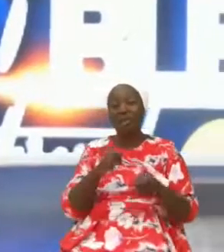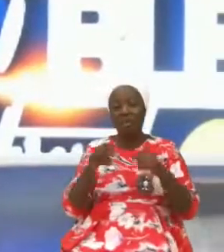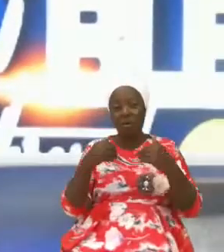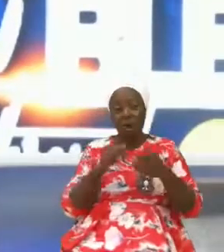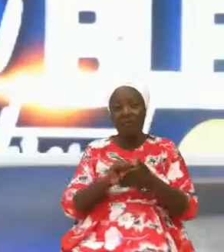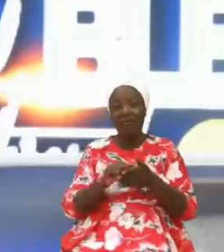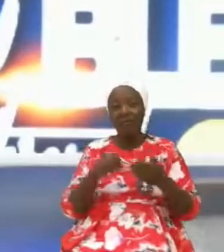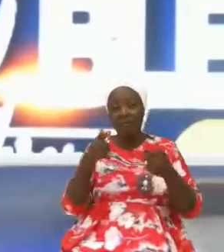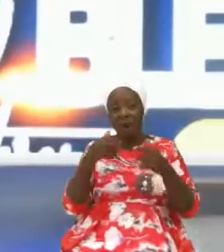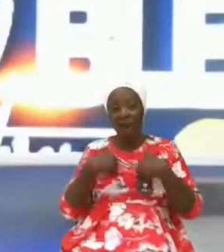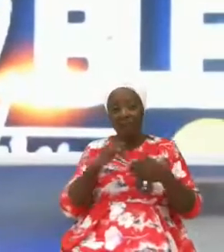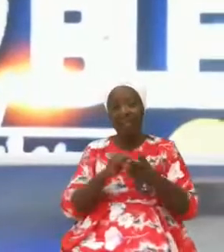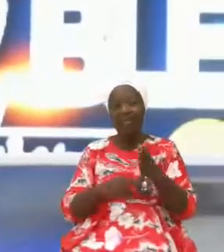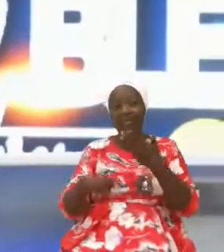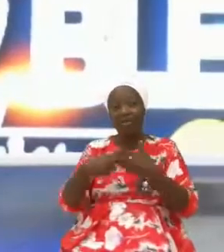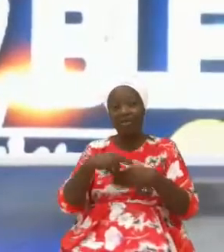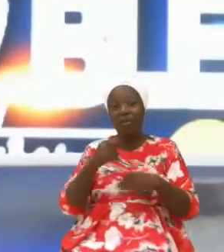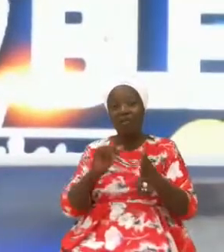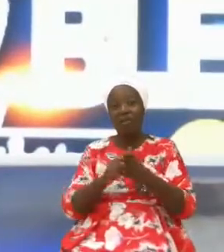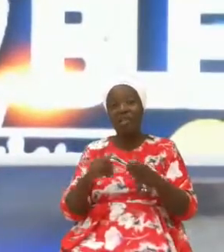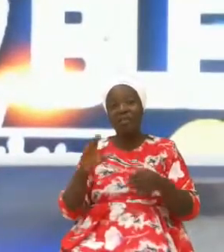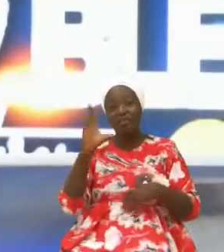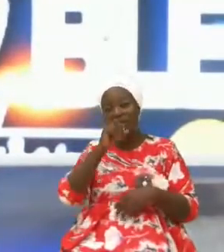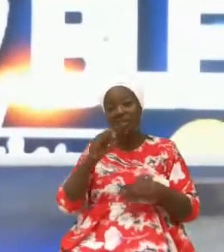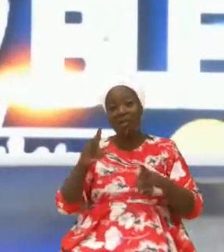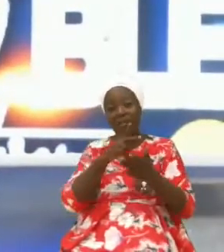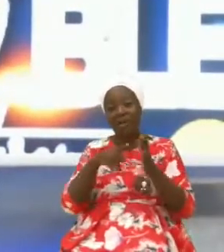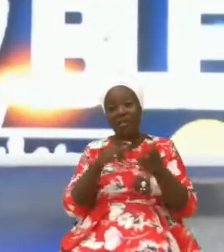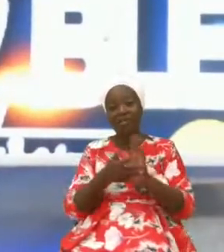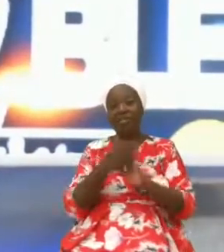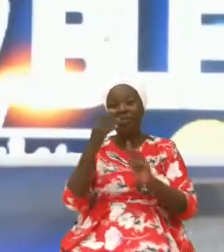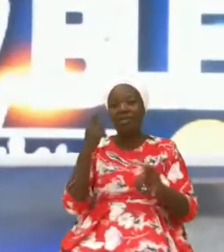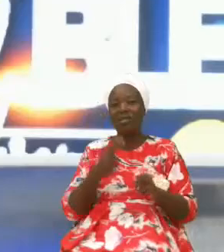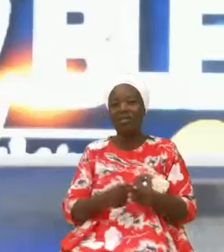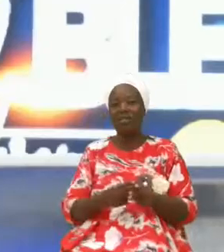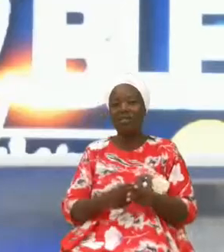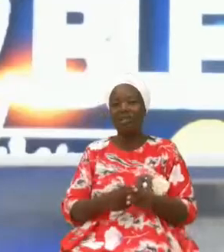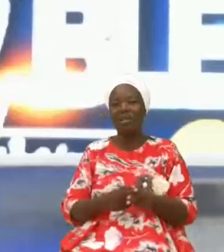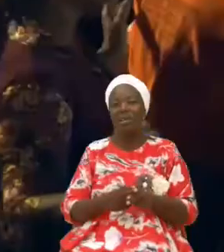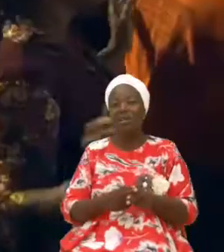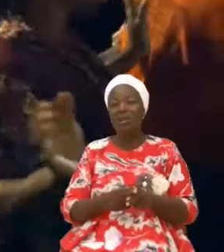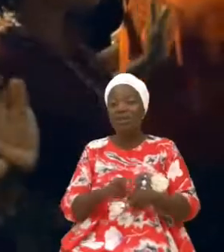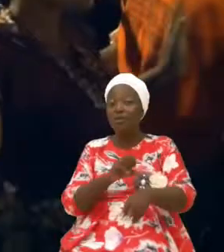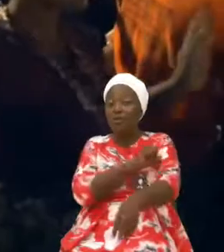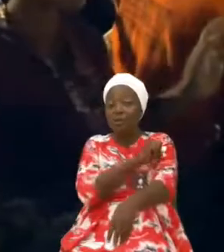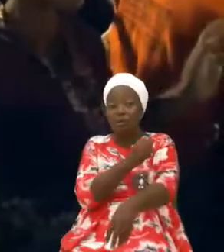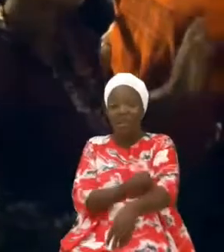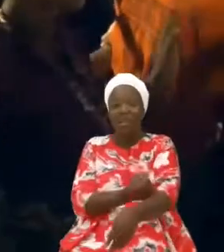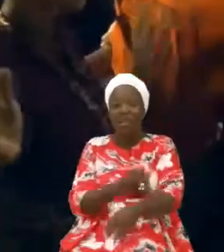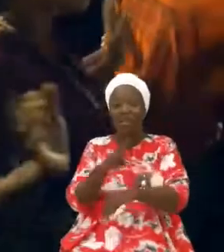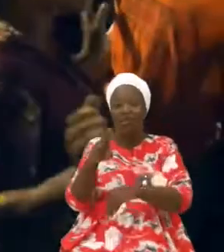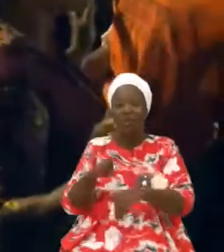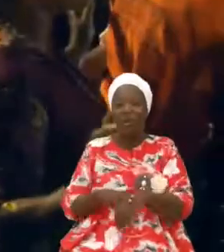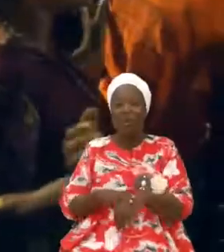You'll have restoration of that missing part in Jesus' name.